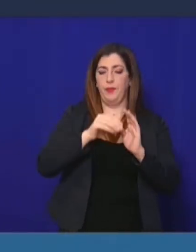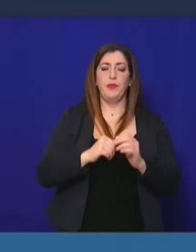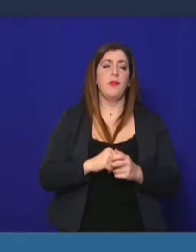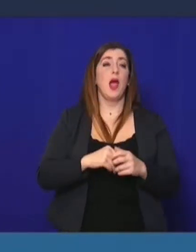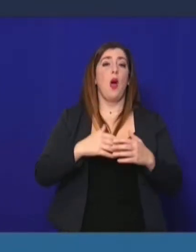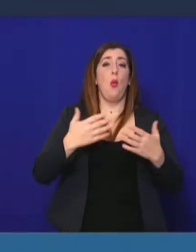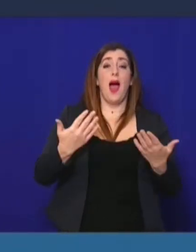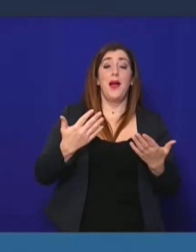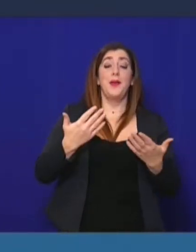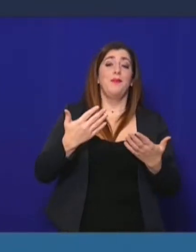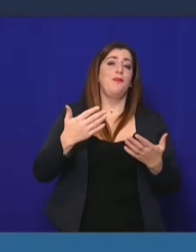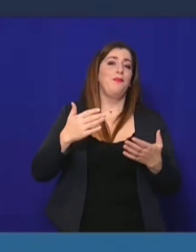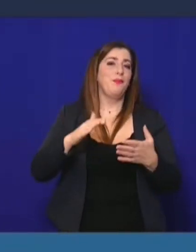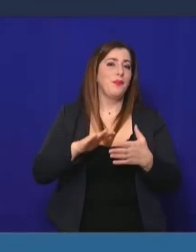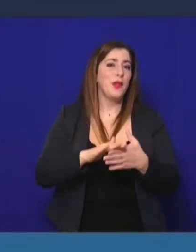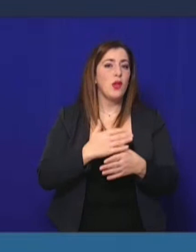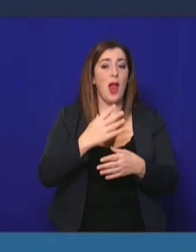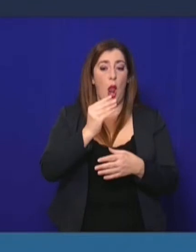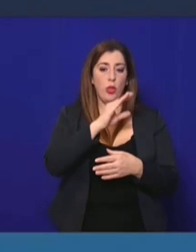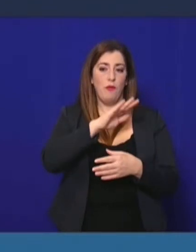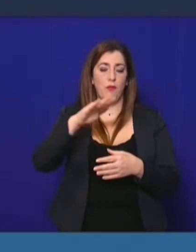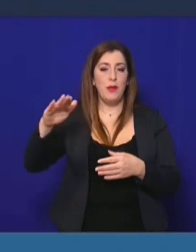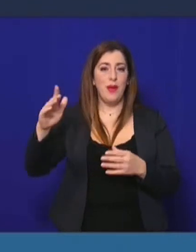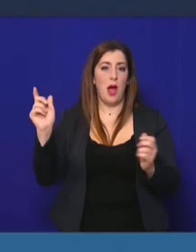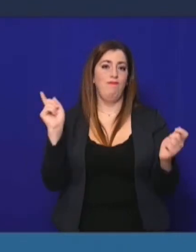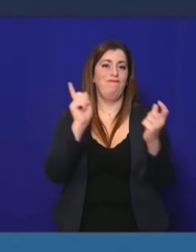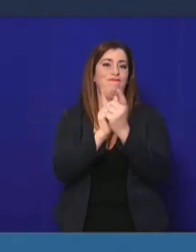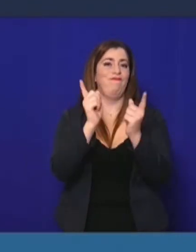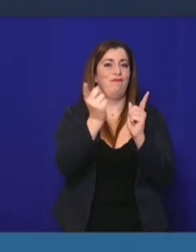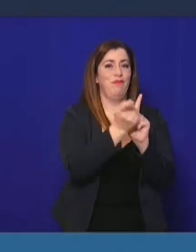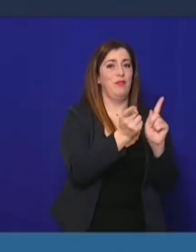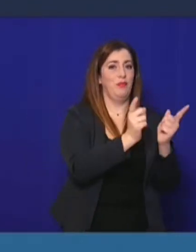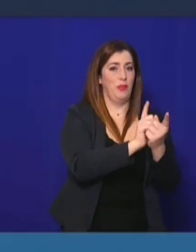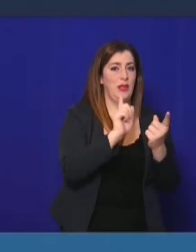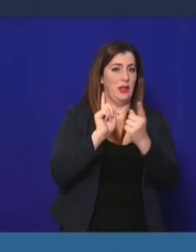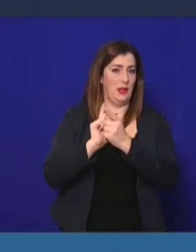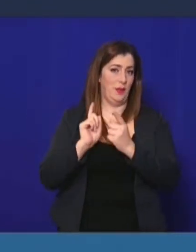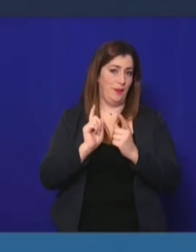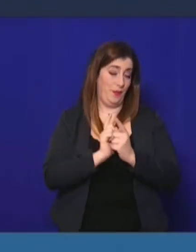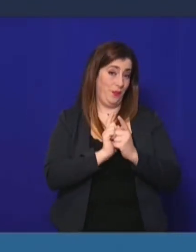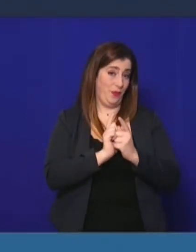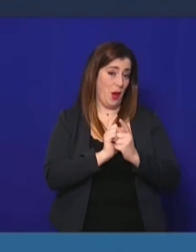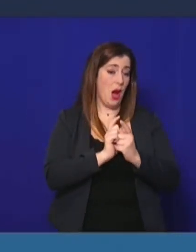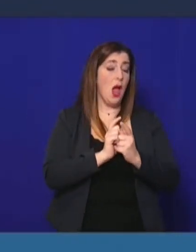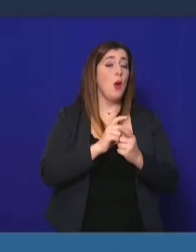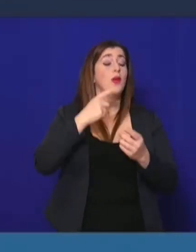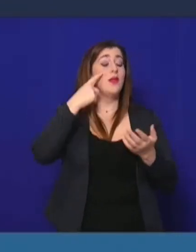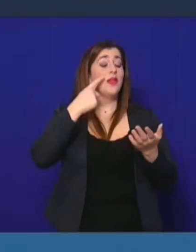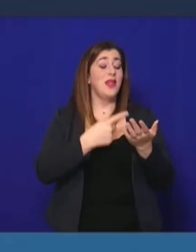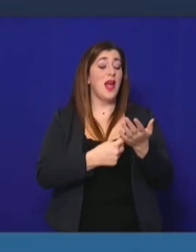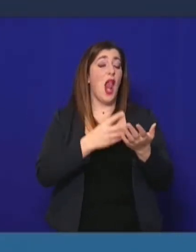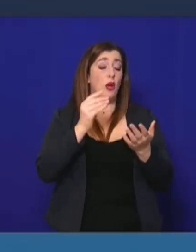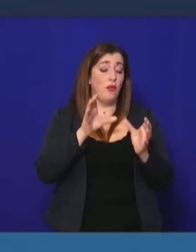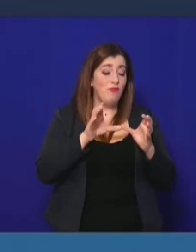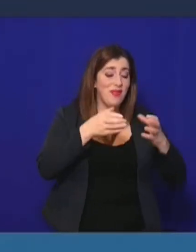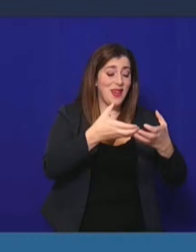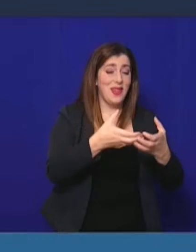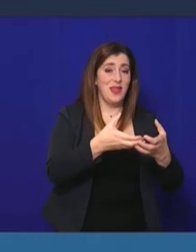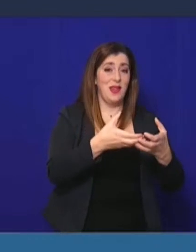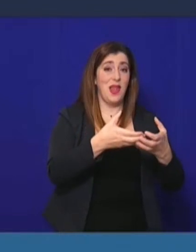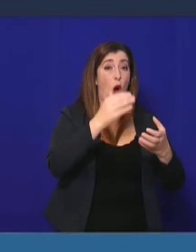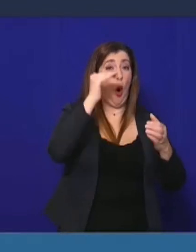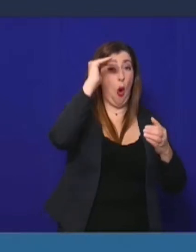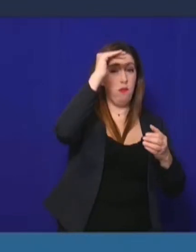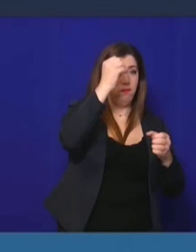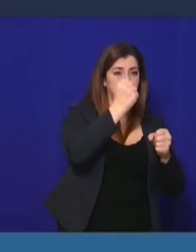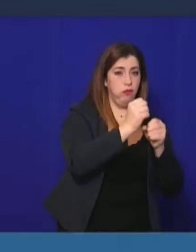of cases we are seeing in community, we have seen a number of clusters related both to household, both to workplaces, but